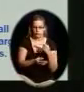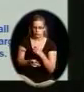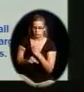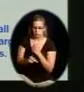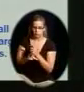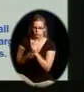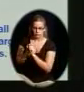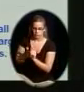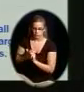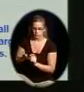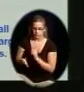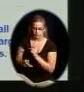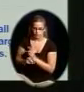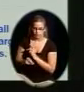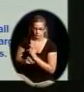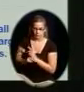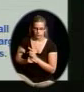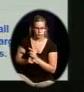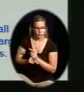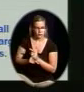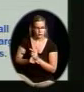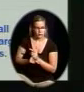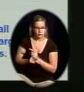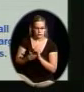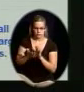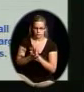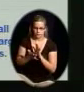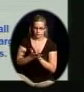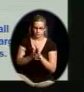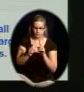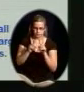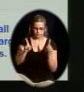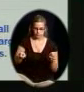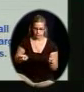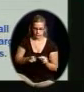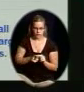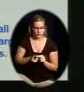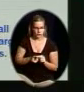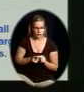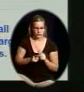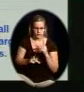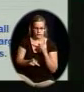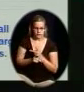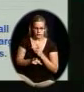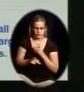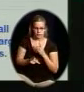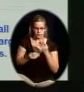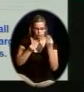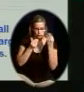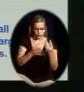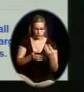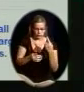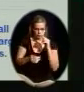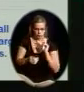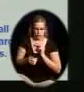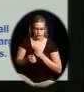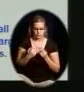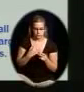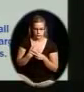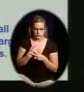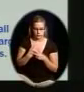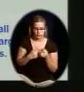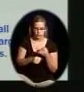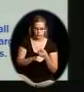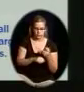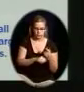is again a long sheet, and there's actually several of them, this one happens to be student learning, that keeps information for us regarding our